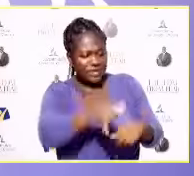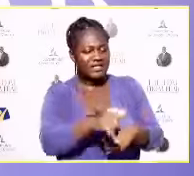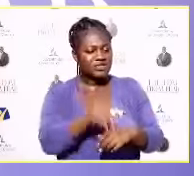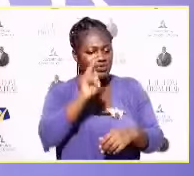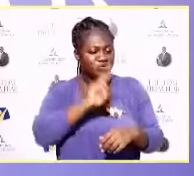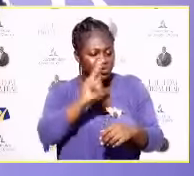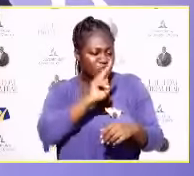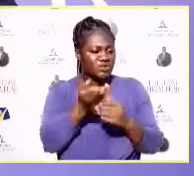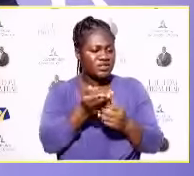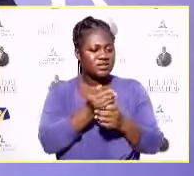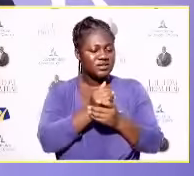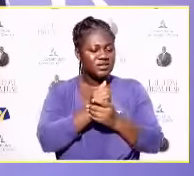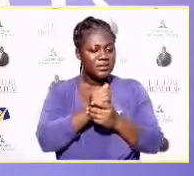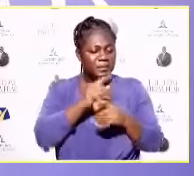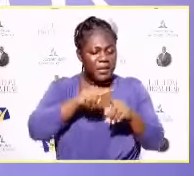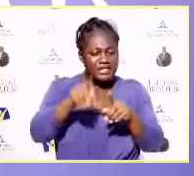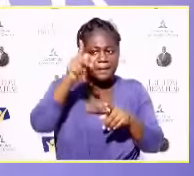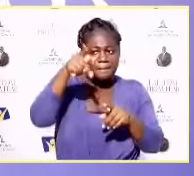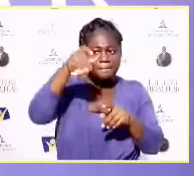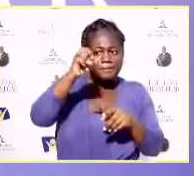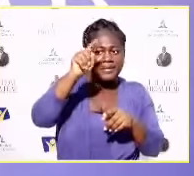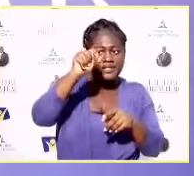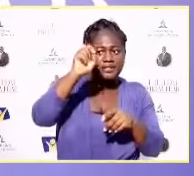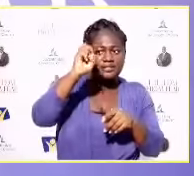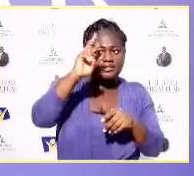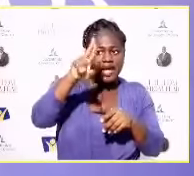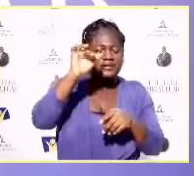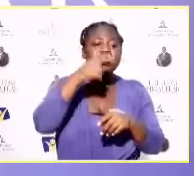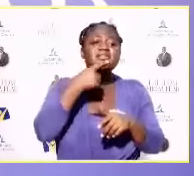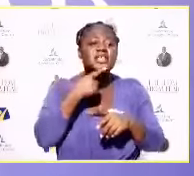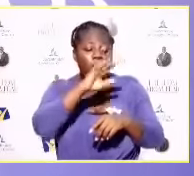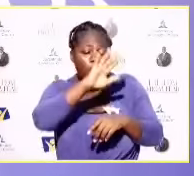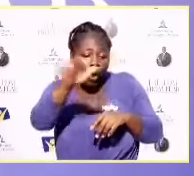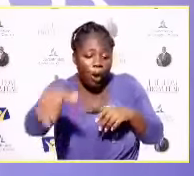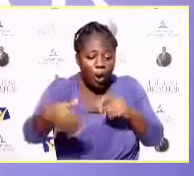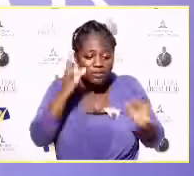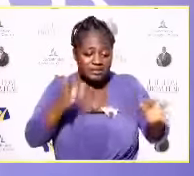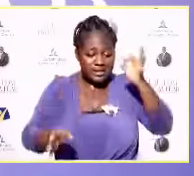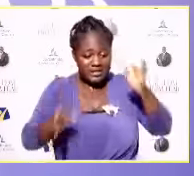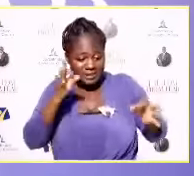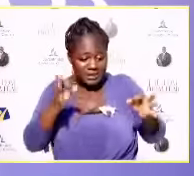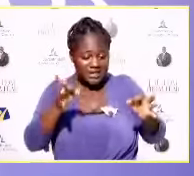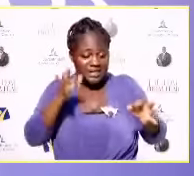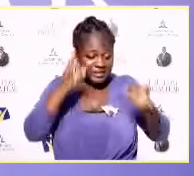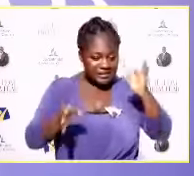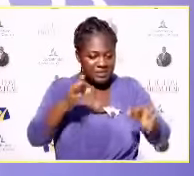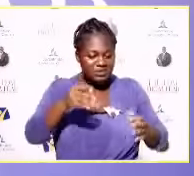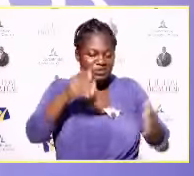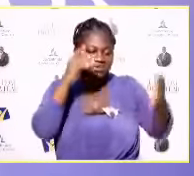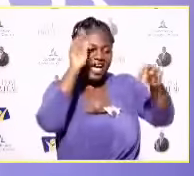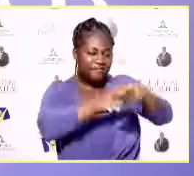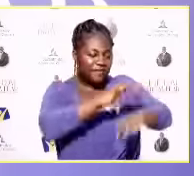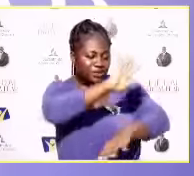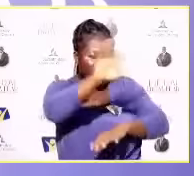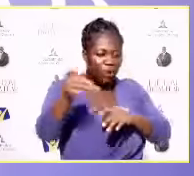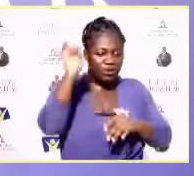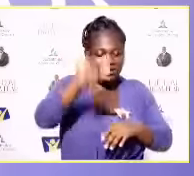Now Peter is saying, judgment is coming on those preachers, and it's a